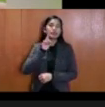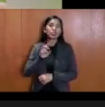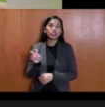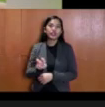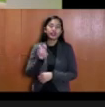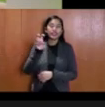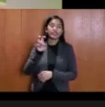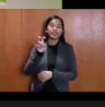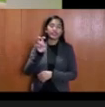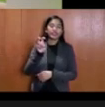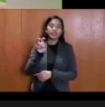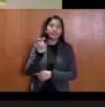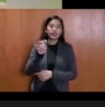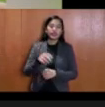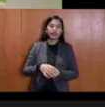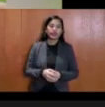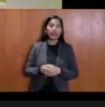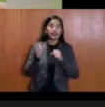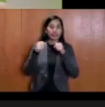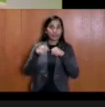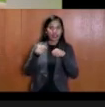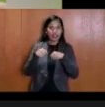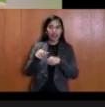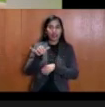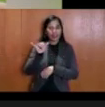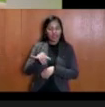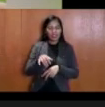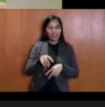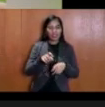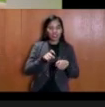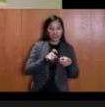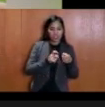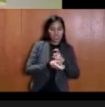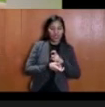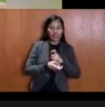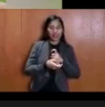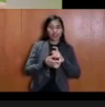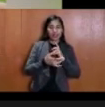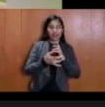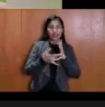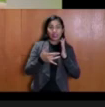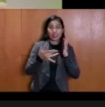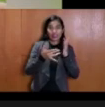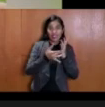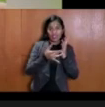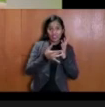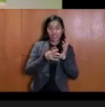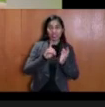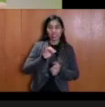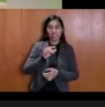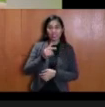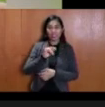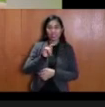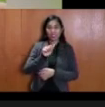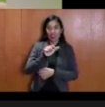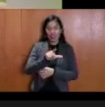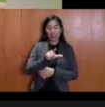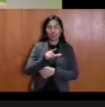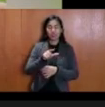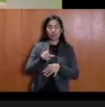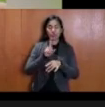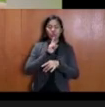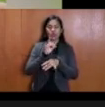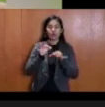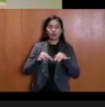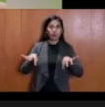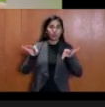you that actually this transition, the digital and green transition, is very important, not only when the